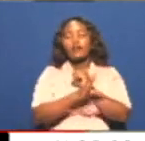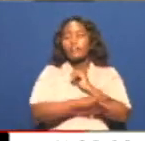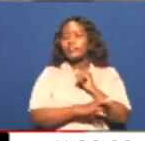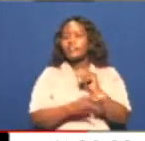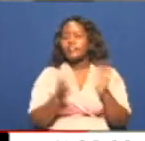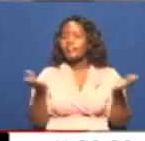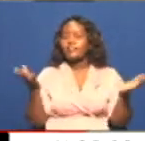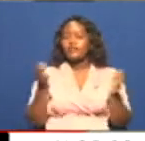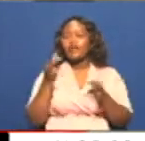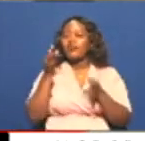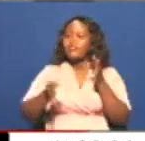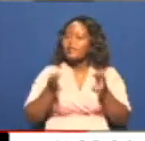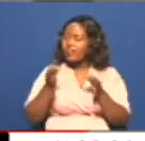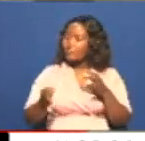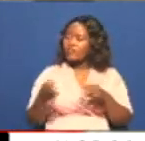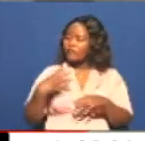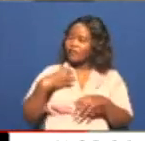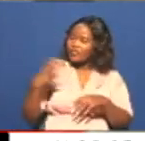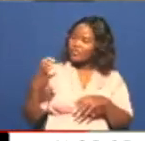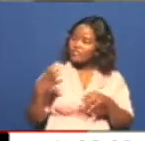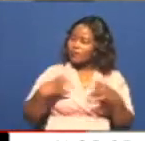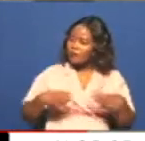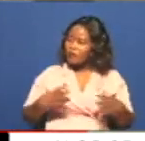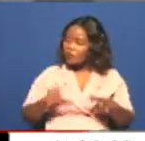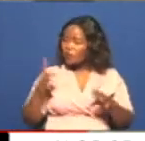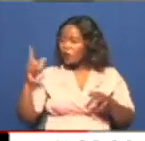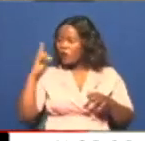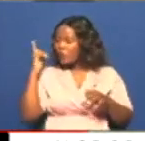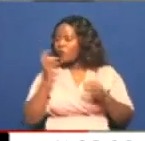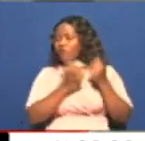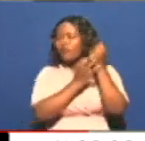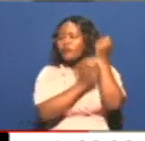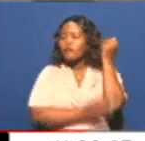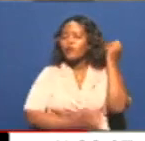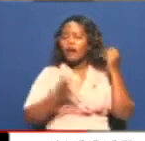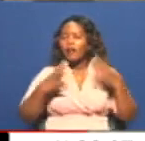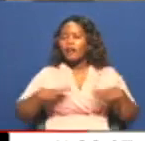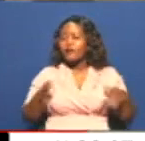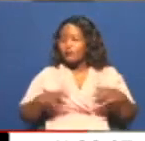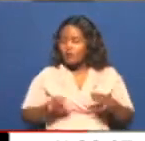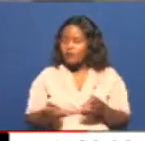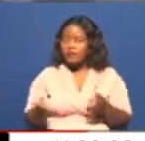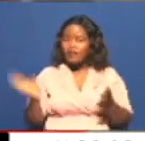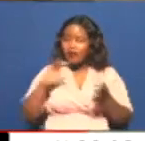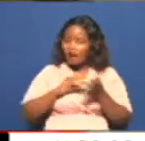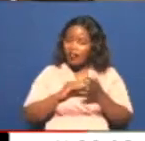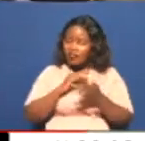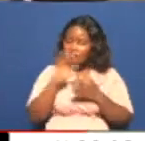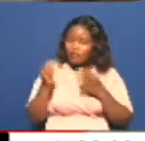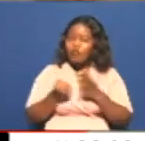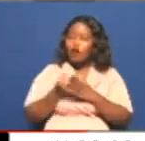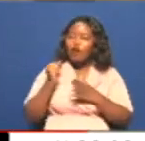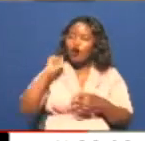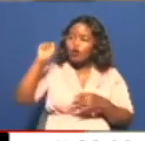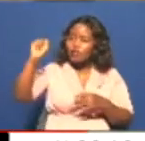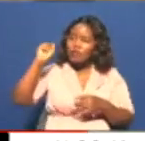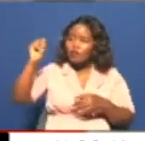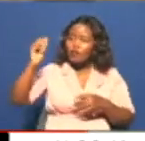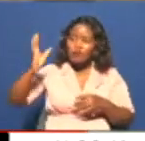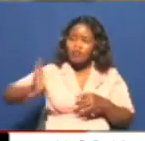justice is for the rich and the law is for the poor. Mm-hmm. So you will definitely see those politicians flanked by